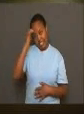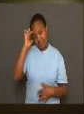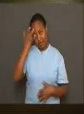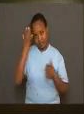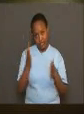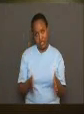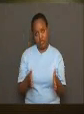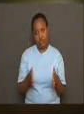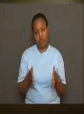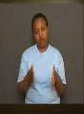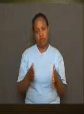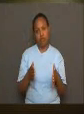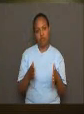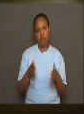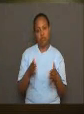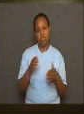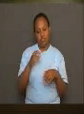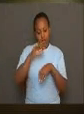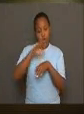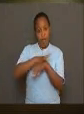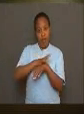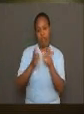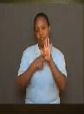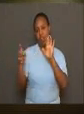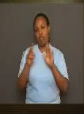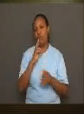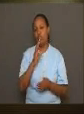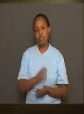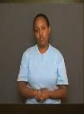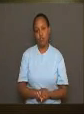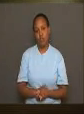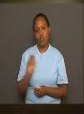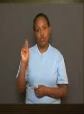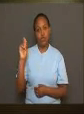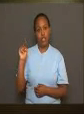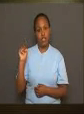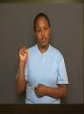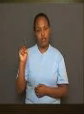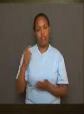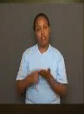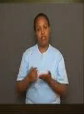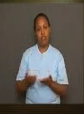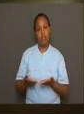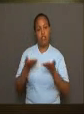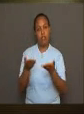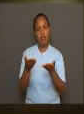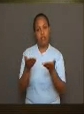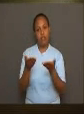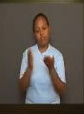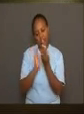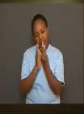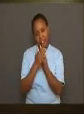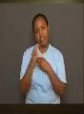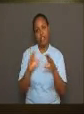are at high risk of malaria. The UN has supplied bed nets treated